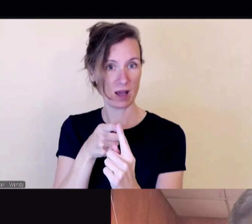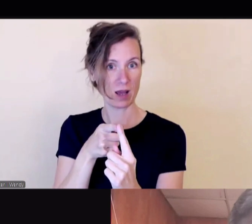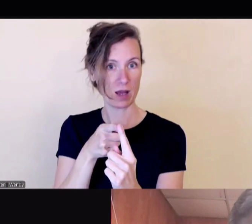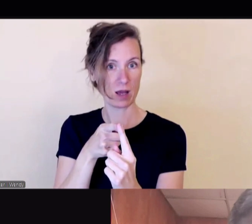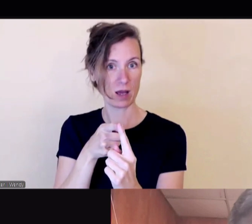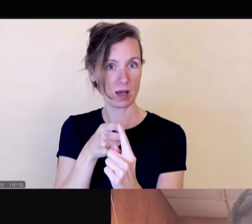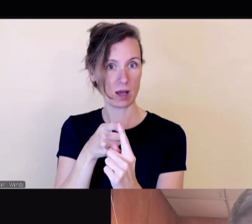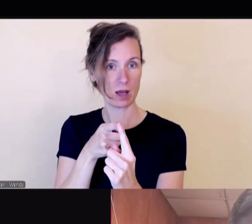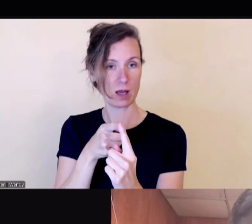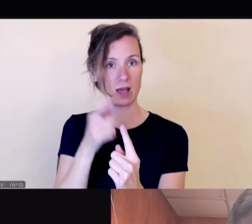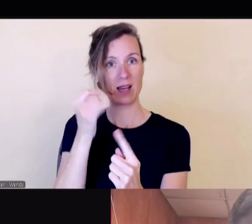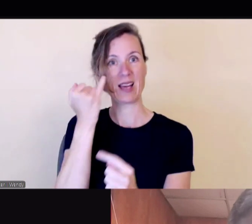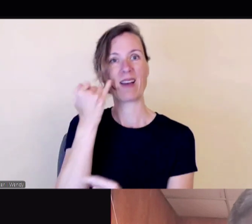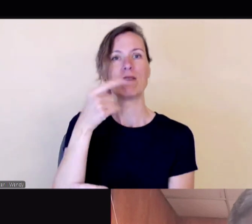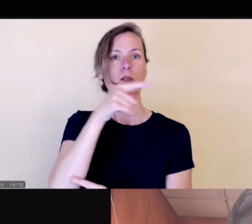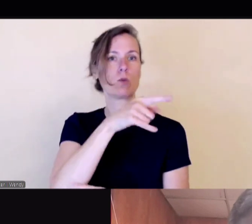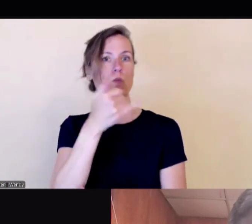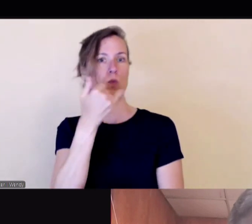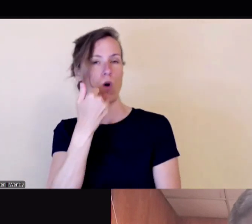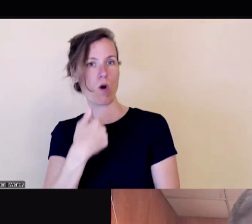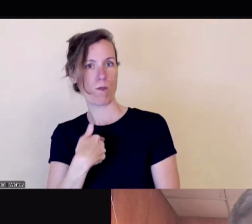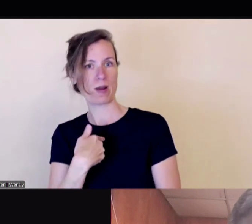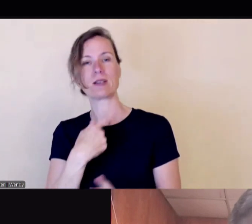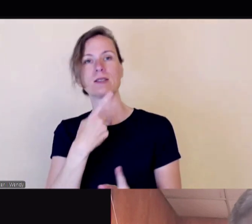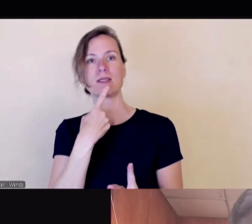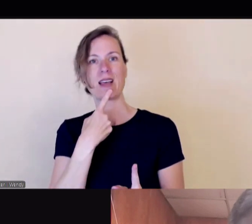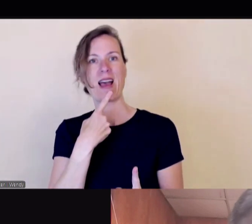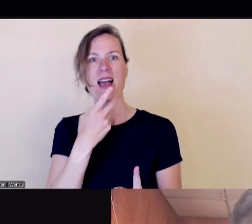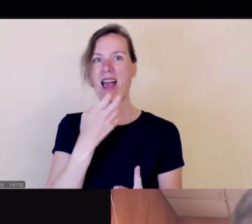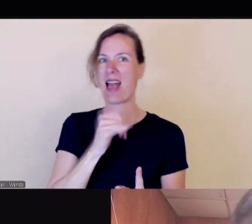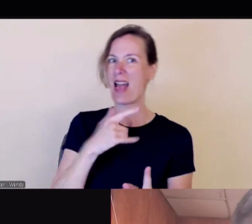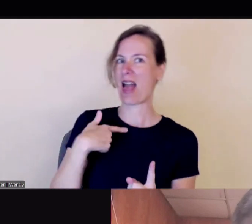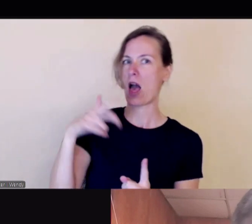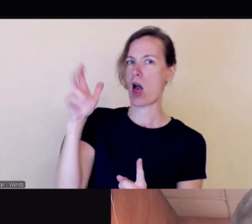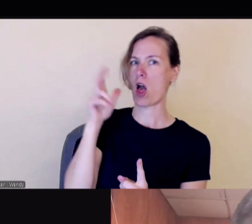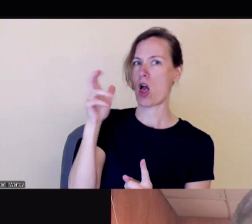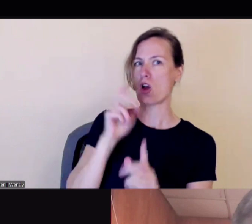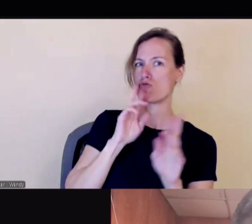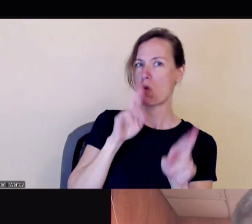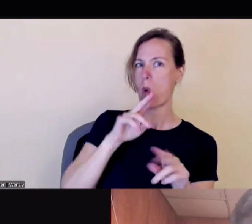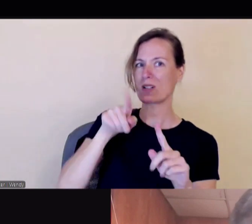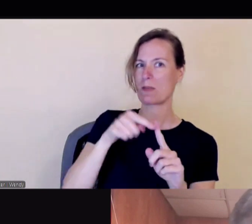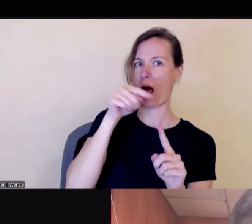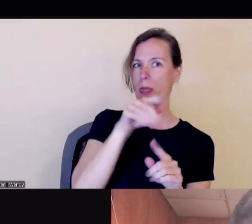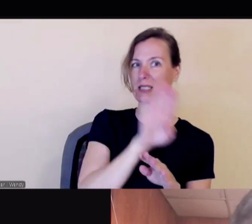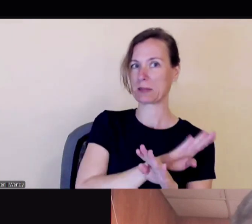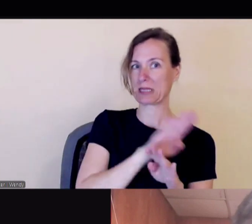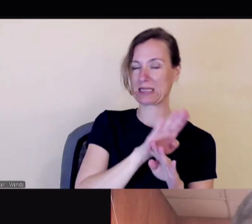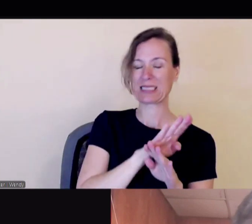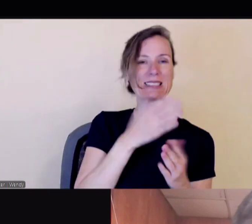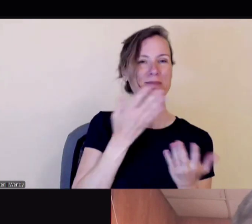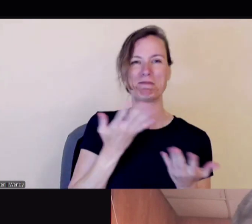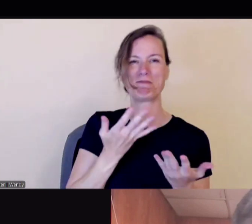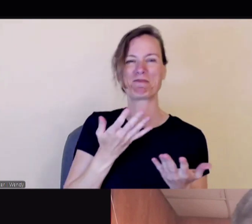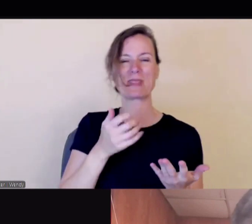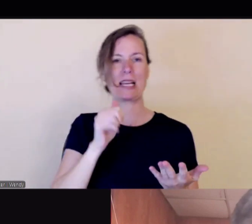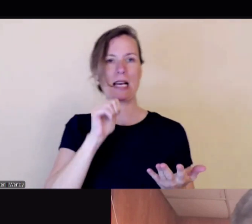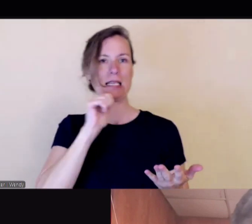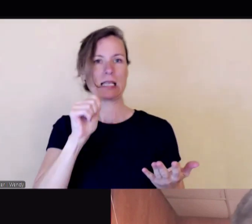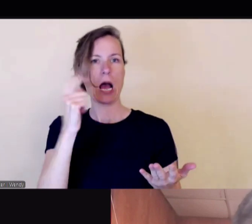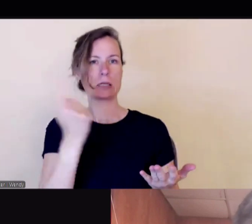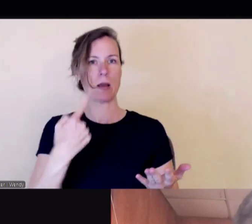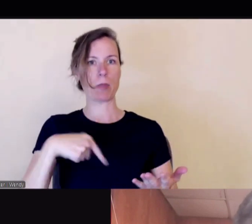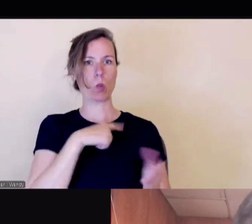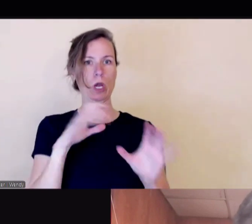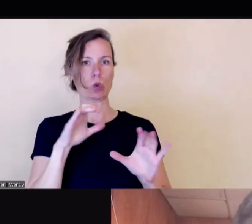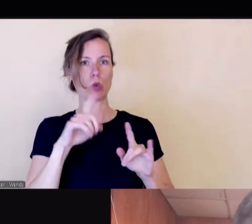a business, I'm hearing bad reports. So that is not something that we would typically do, where we would just show up and say, we need to educate you.